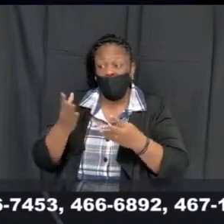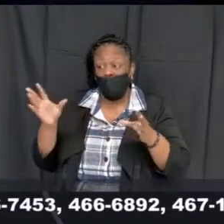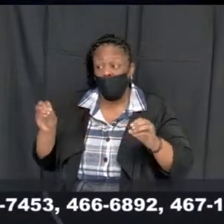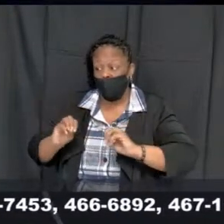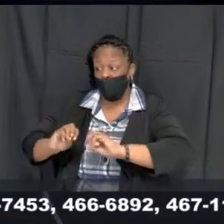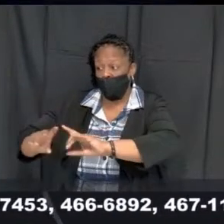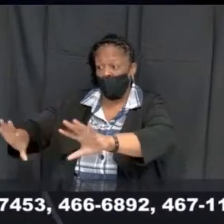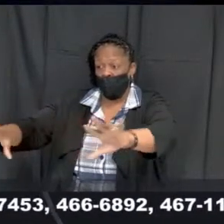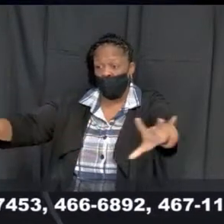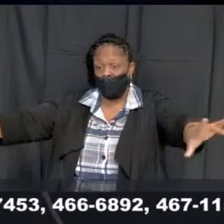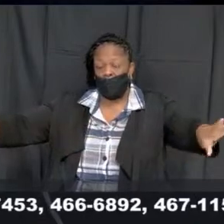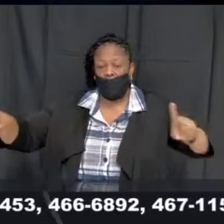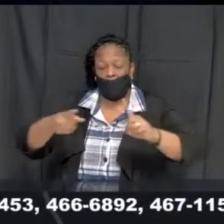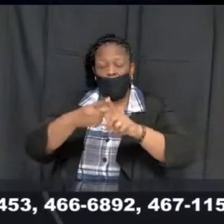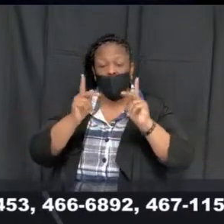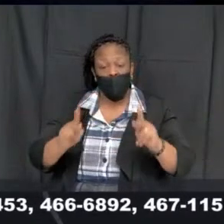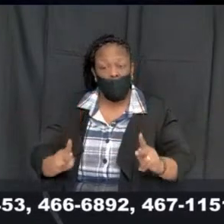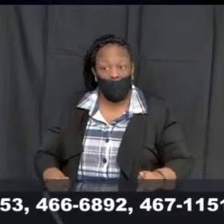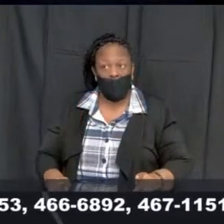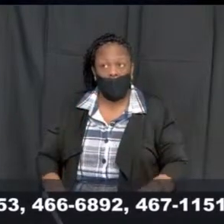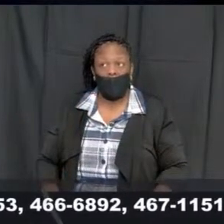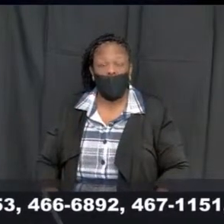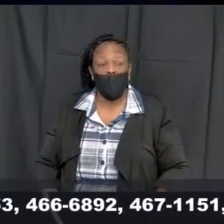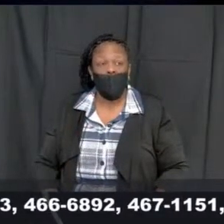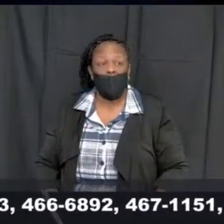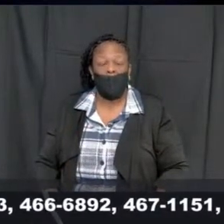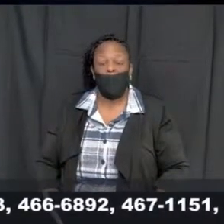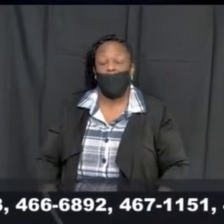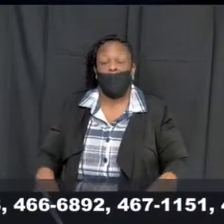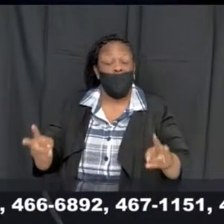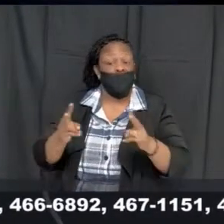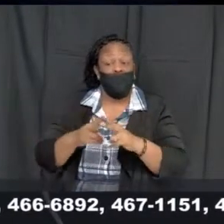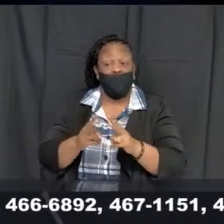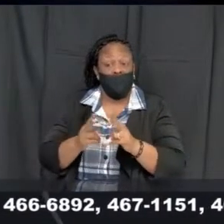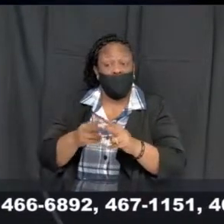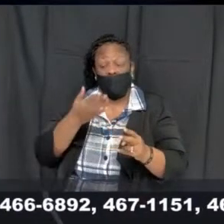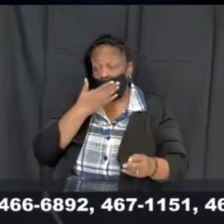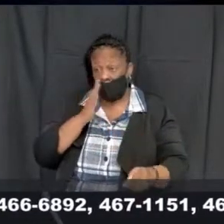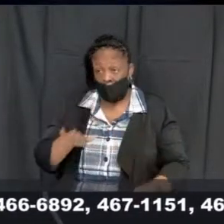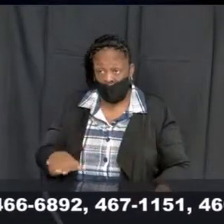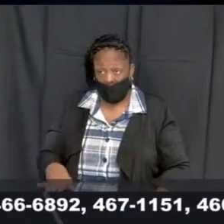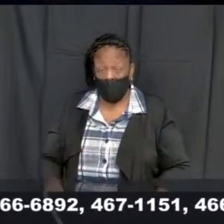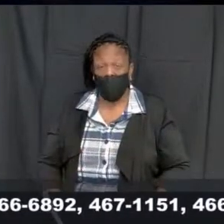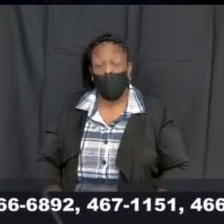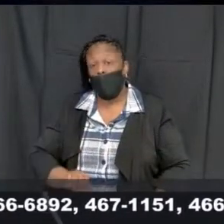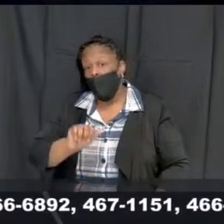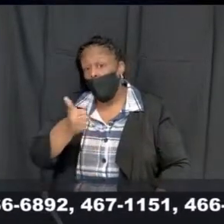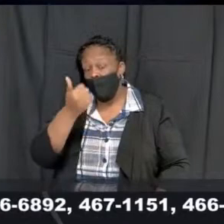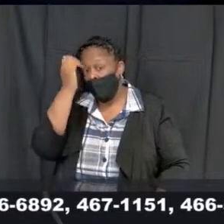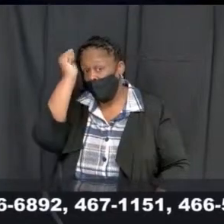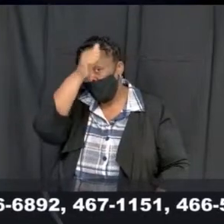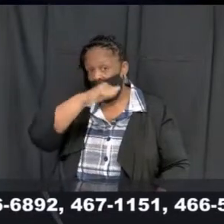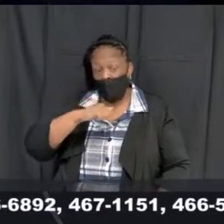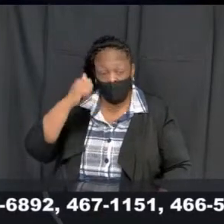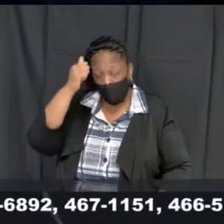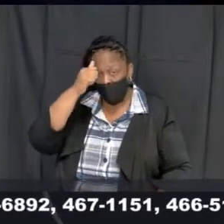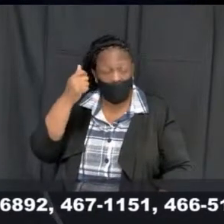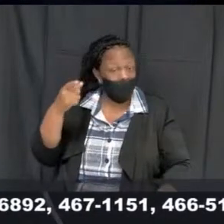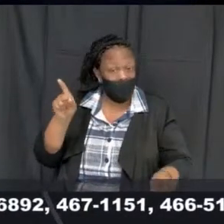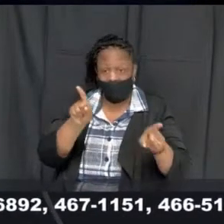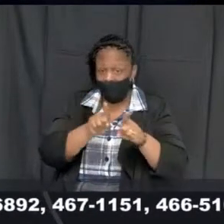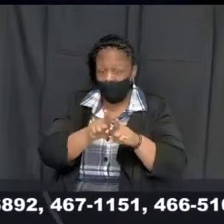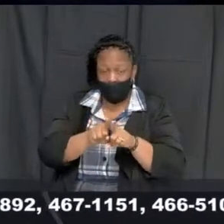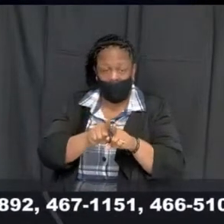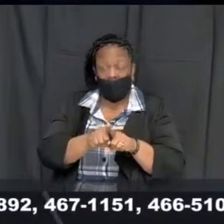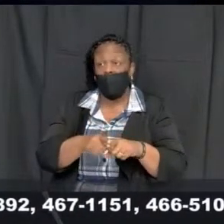it's associated with more severe COVID disease. The South African variant is also more